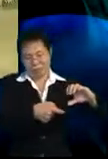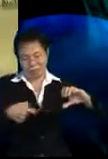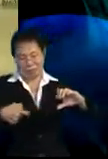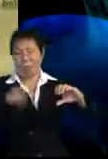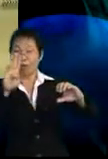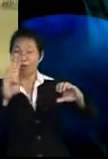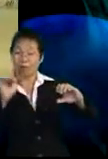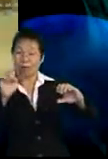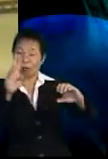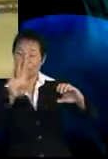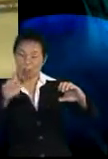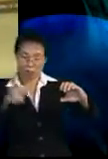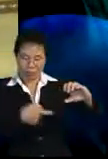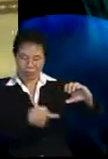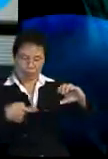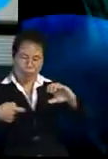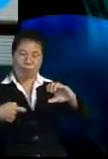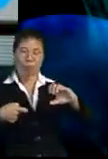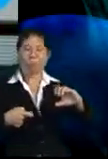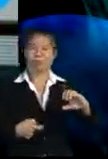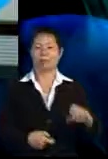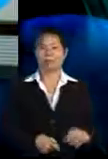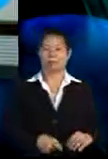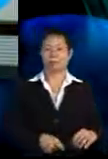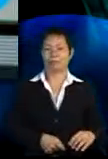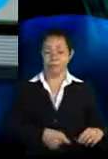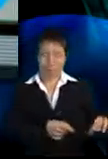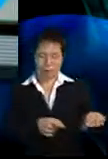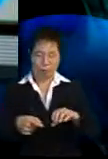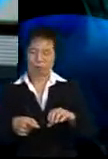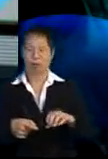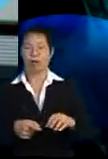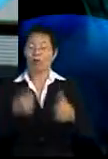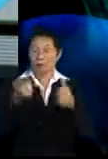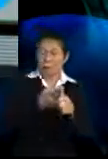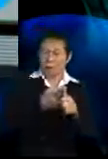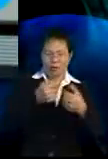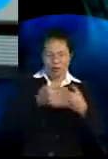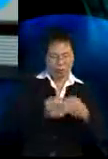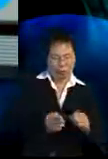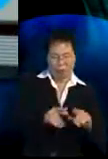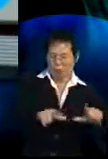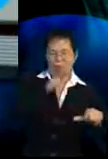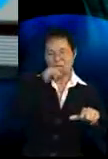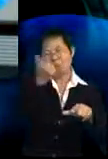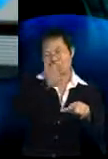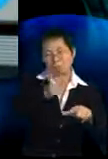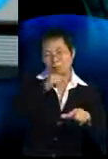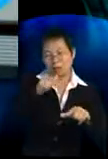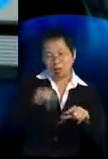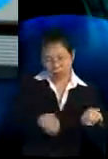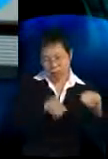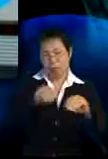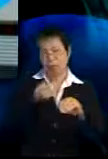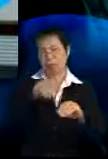on the spring balance is 4 Newton. At first, the wooden block does not move because